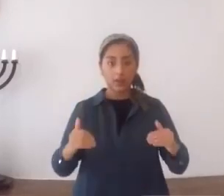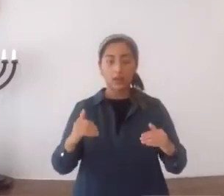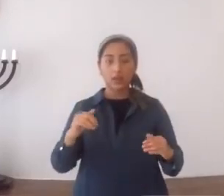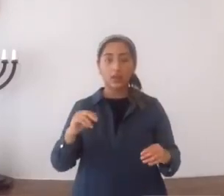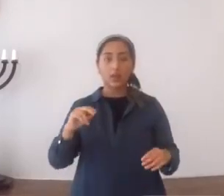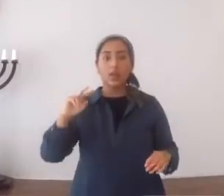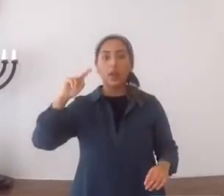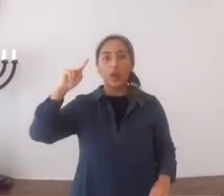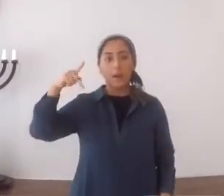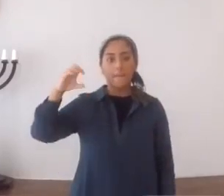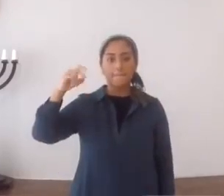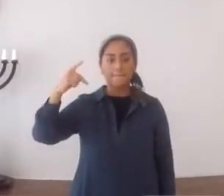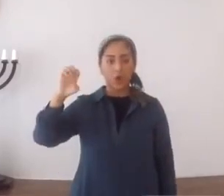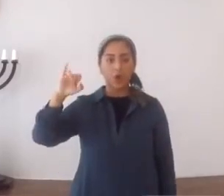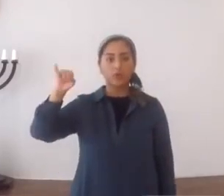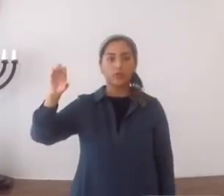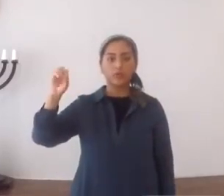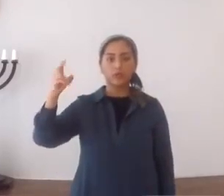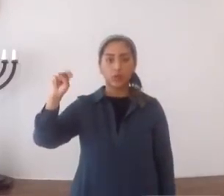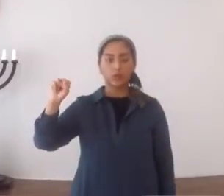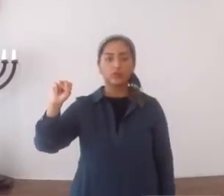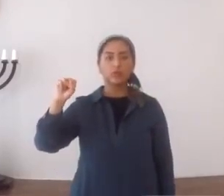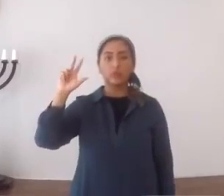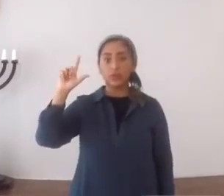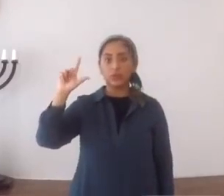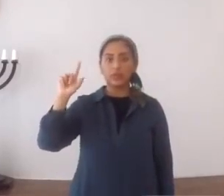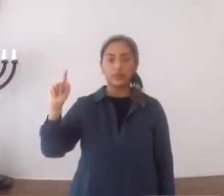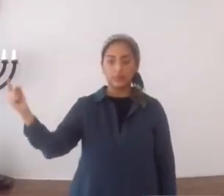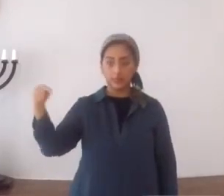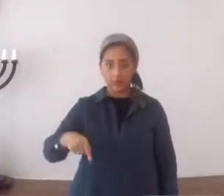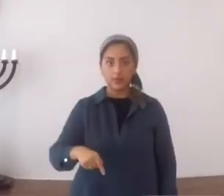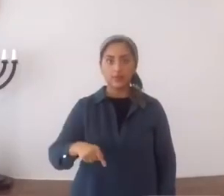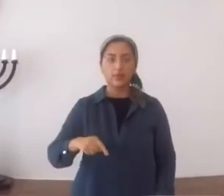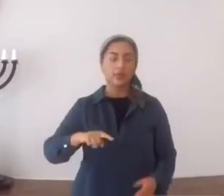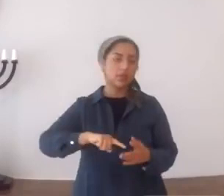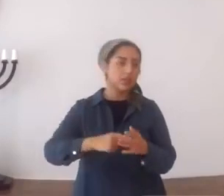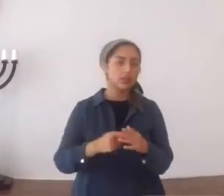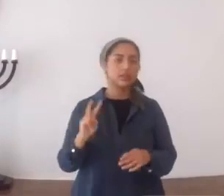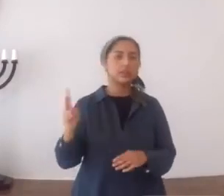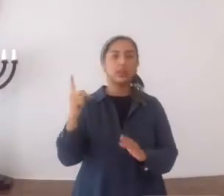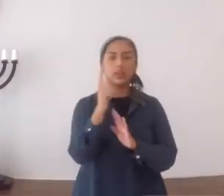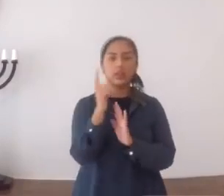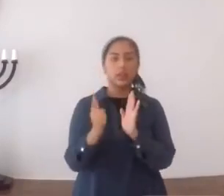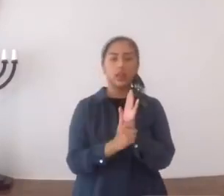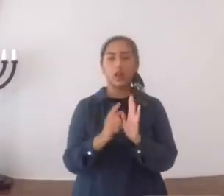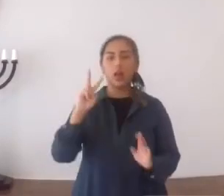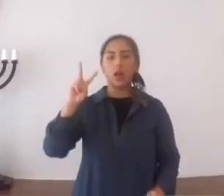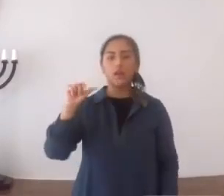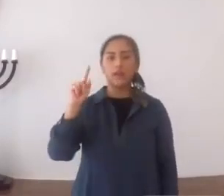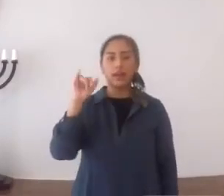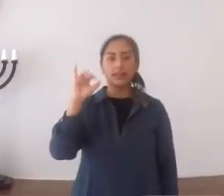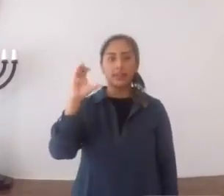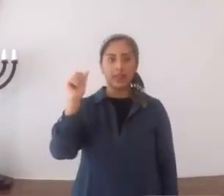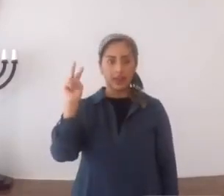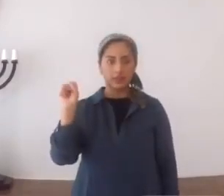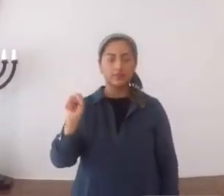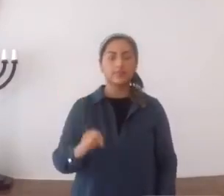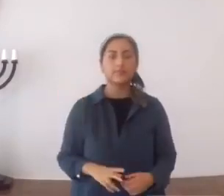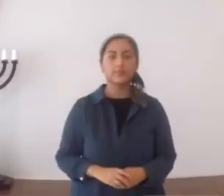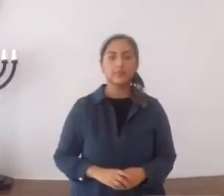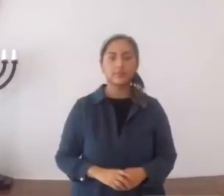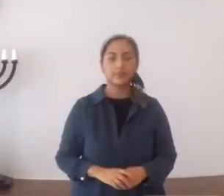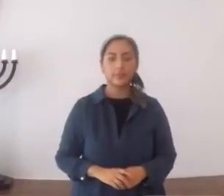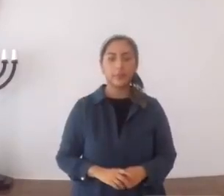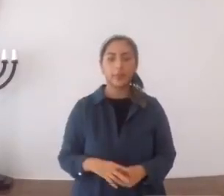Papa Juan XXIII Then the Pope John y se 23rd inició el Concilio Vaticano II. and